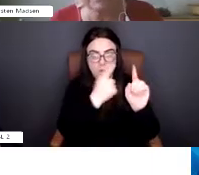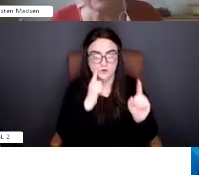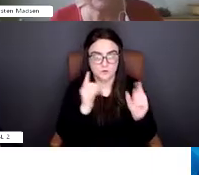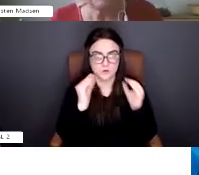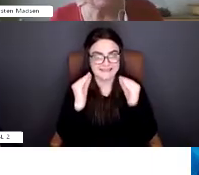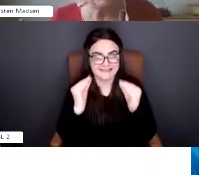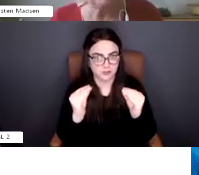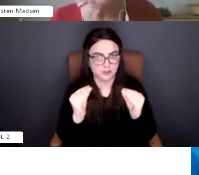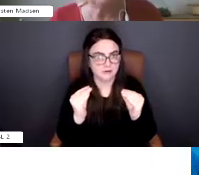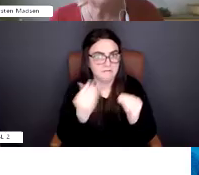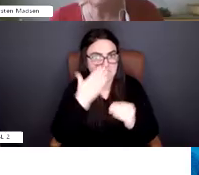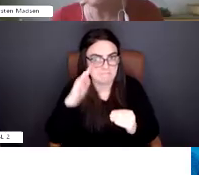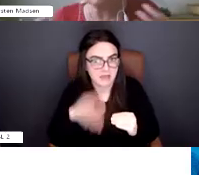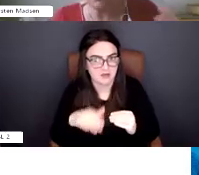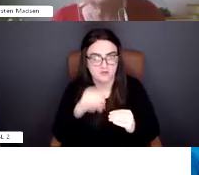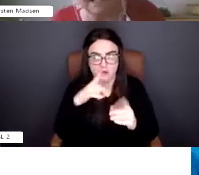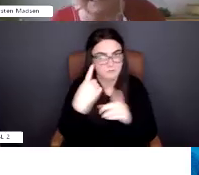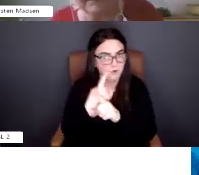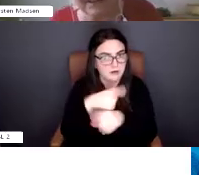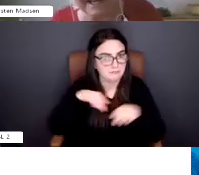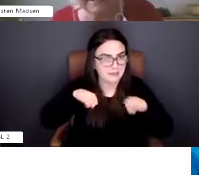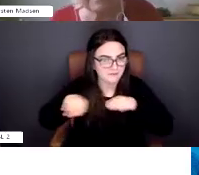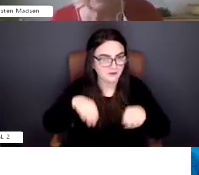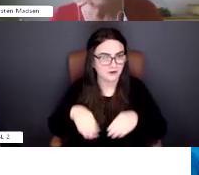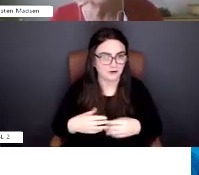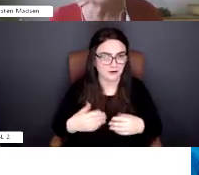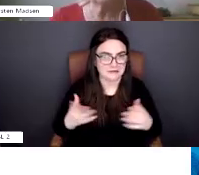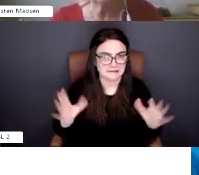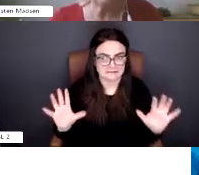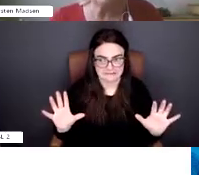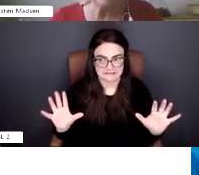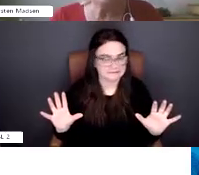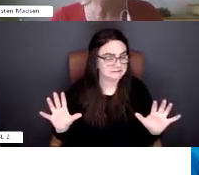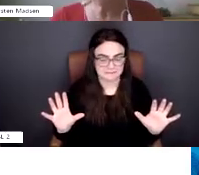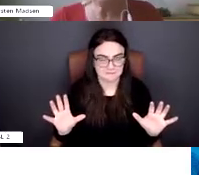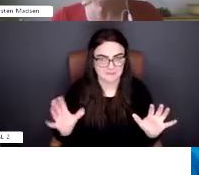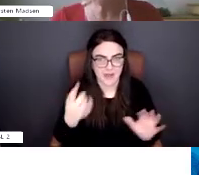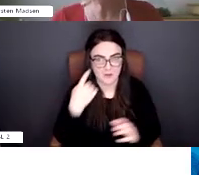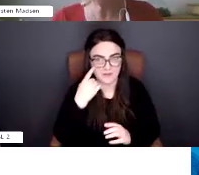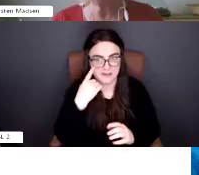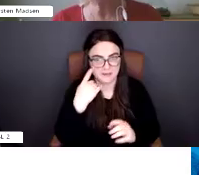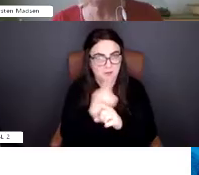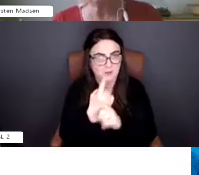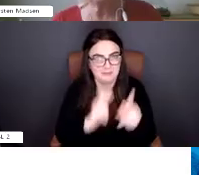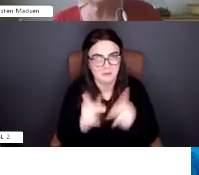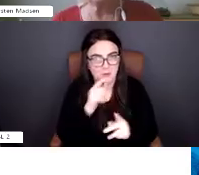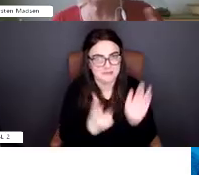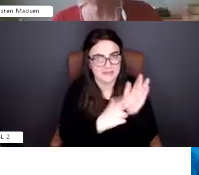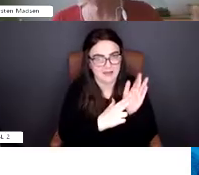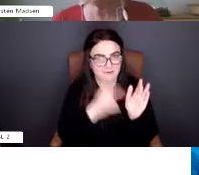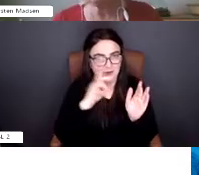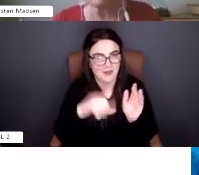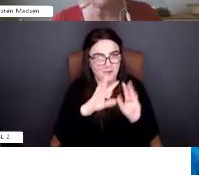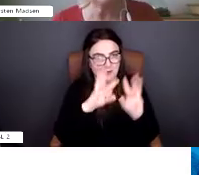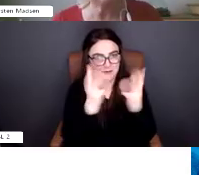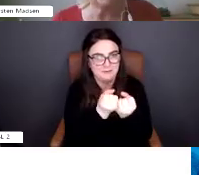behaviors. Because who would sign up for that? So what happened was it was advertised